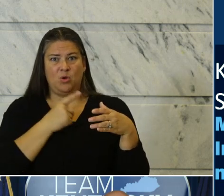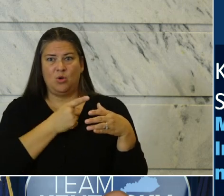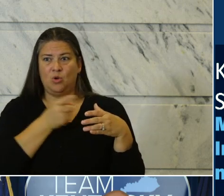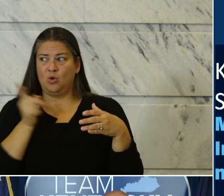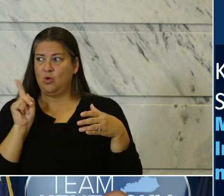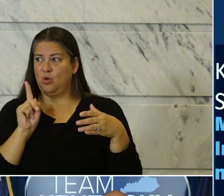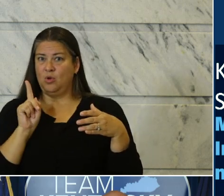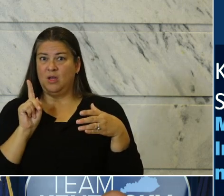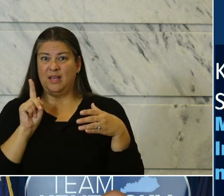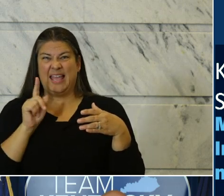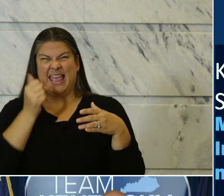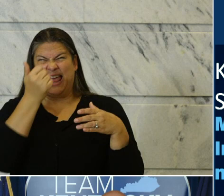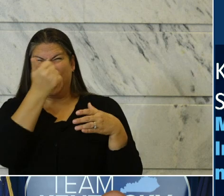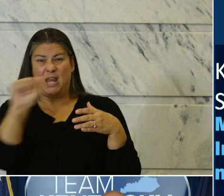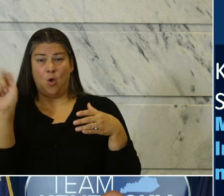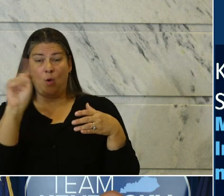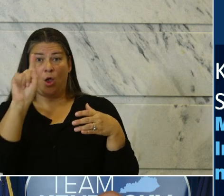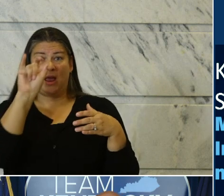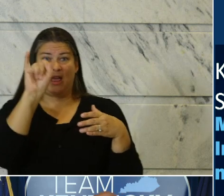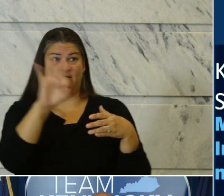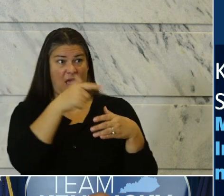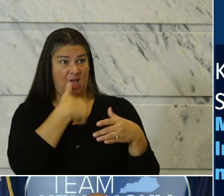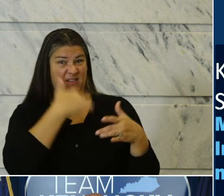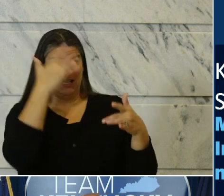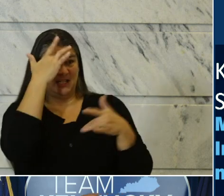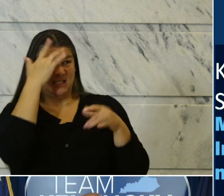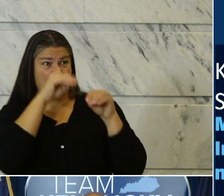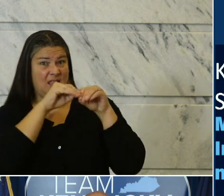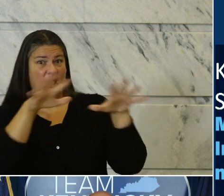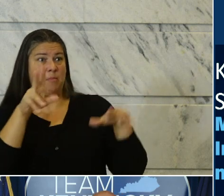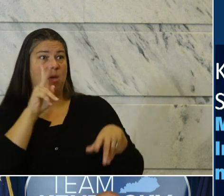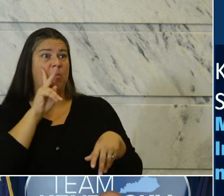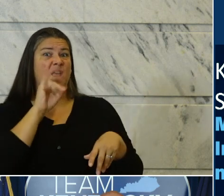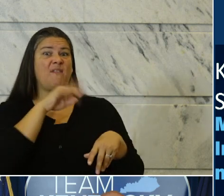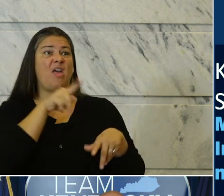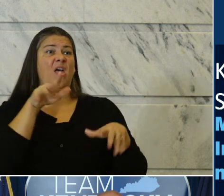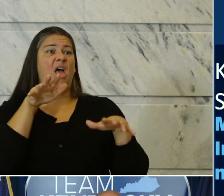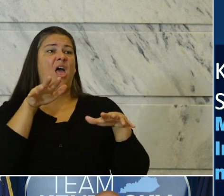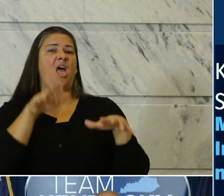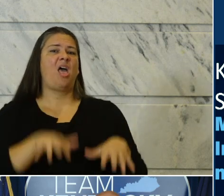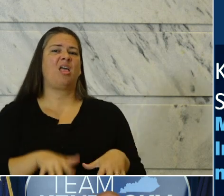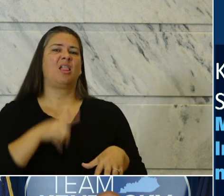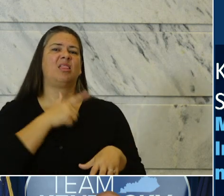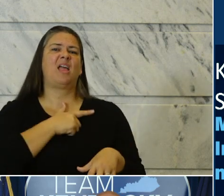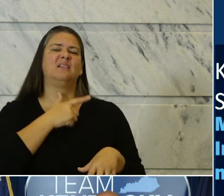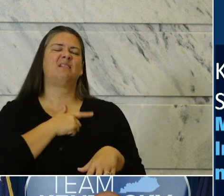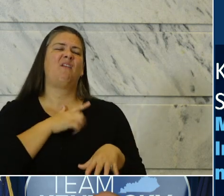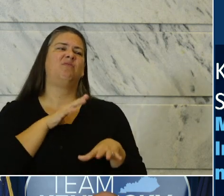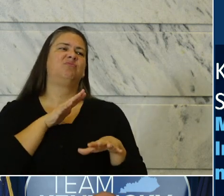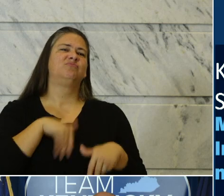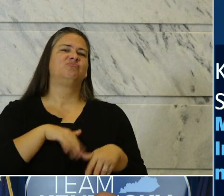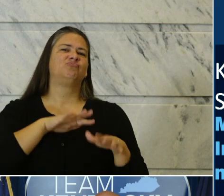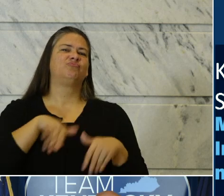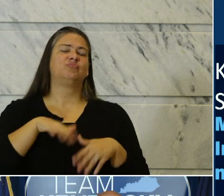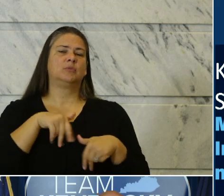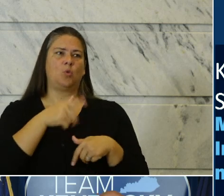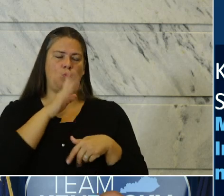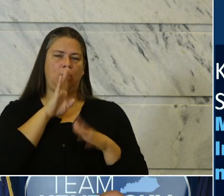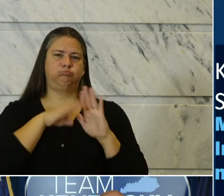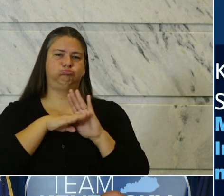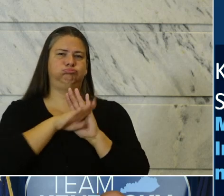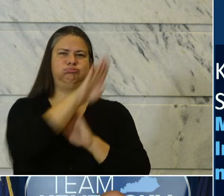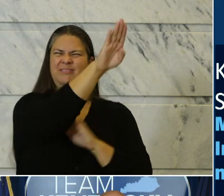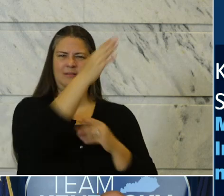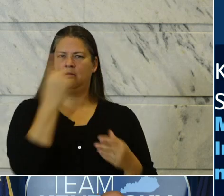surge in disease. Every place. Now, we've had some improvements in hospital care and some improvements in treatment, but we have not had any